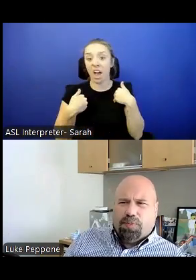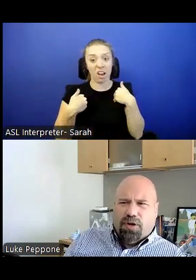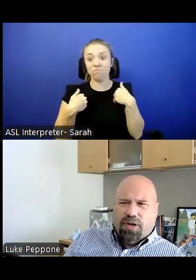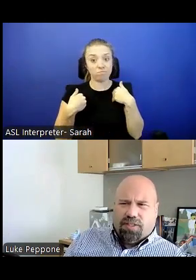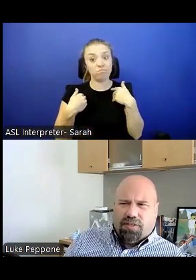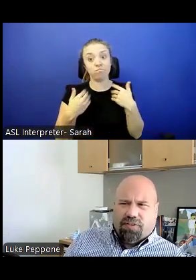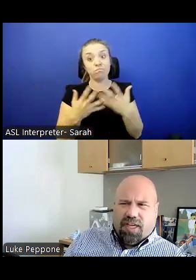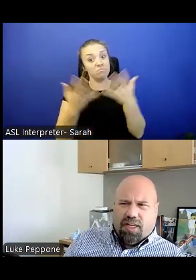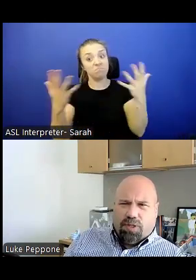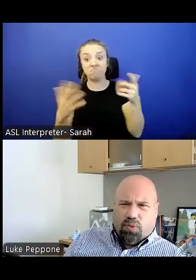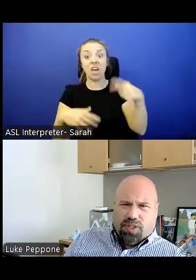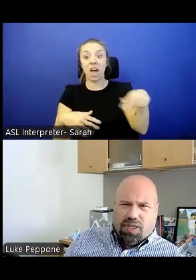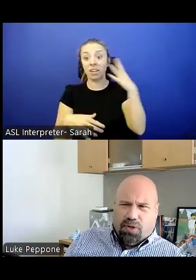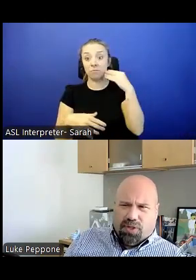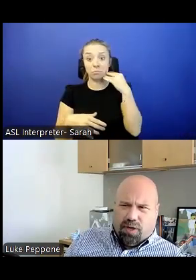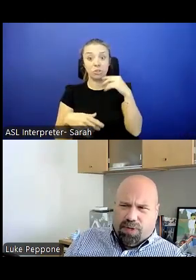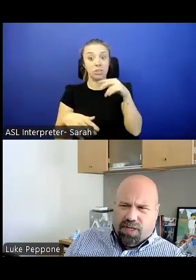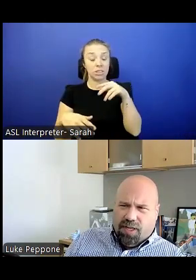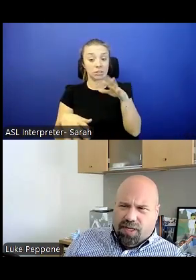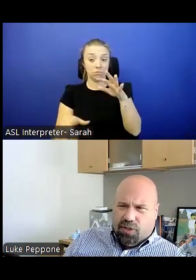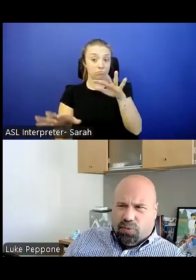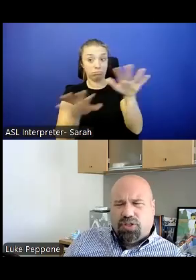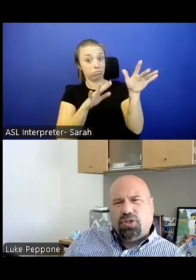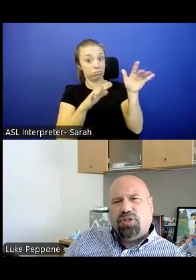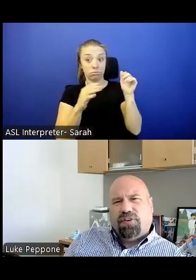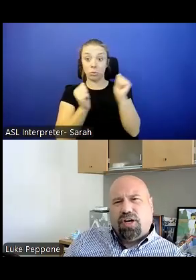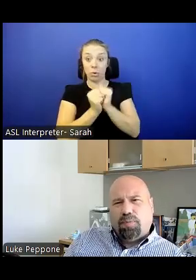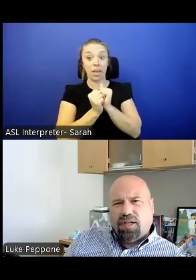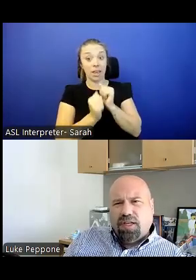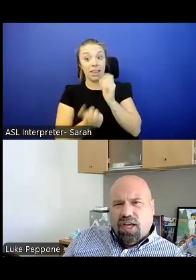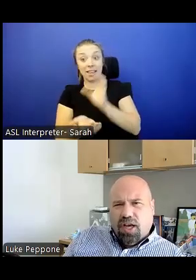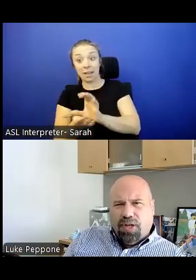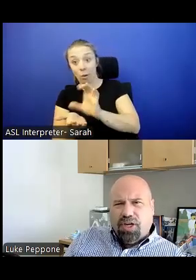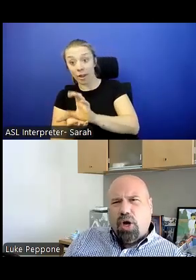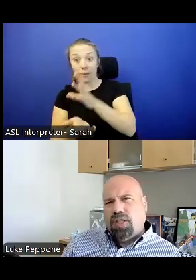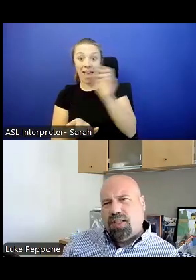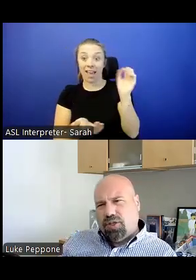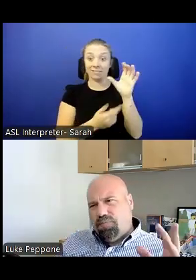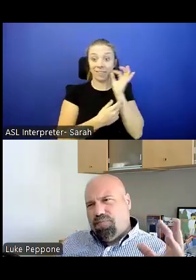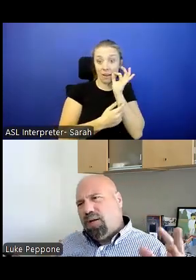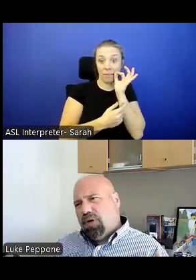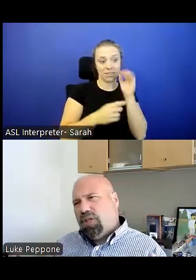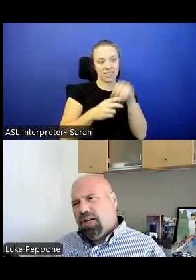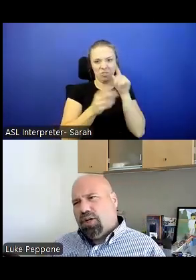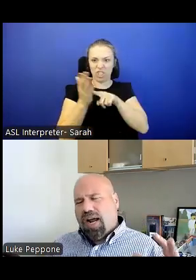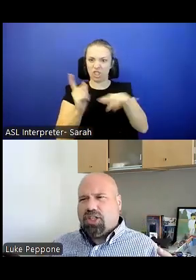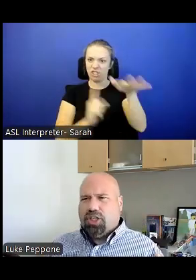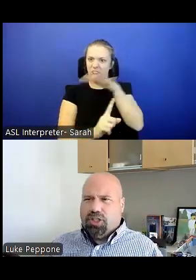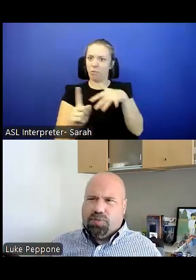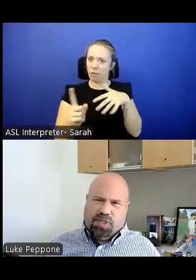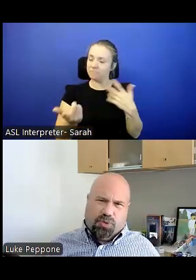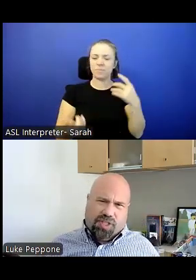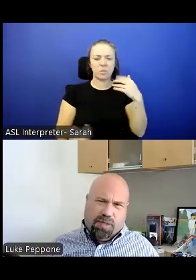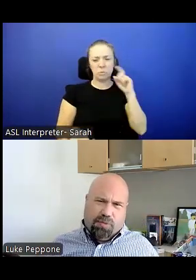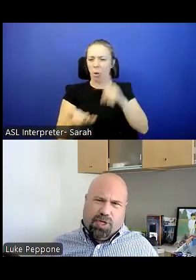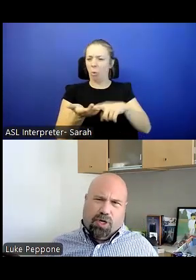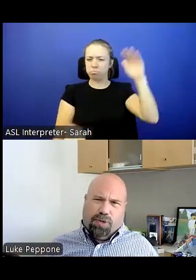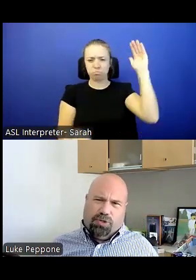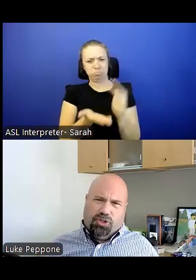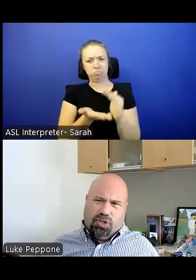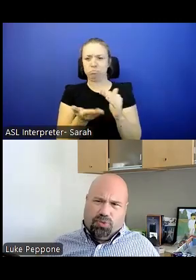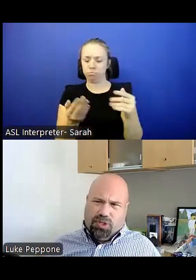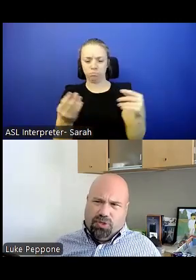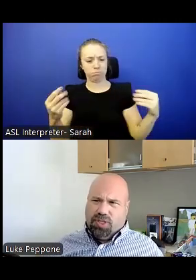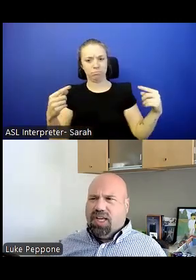of experience of cannabis with chemotherapy in the research environment. And we know that there's minimal interactions between the